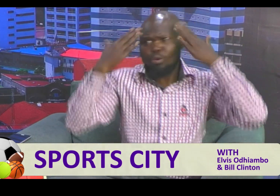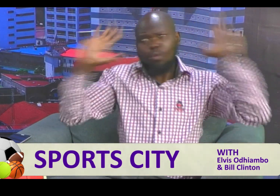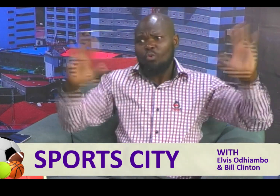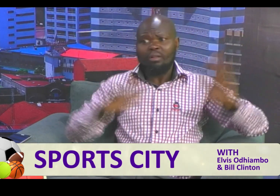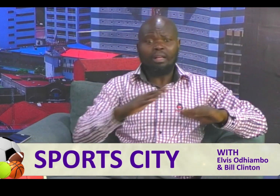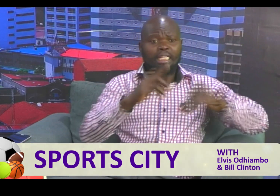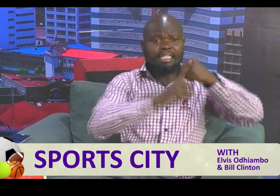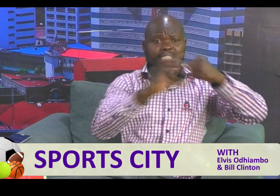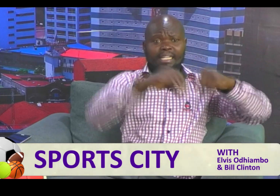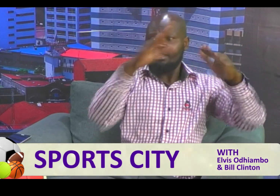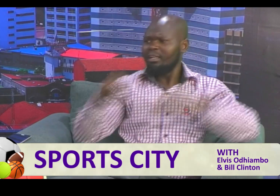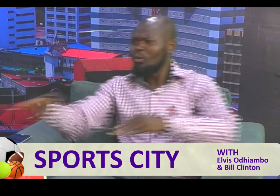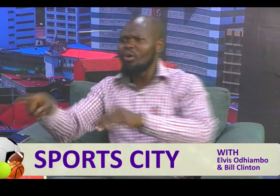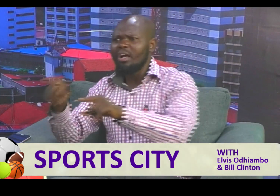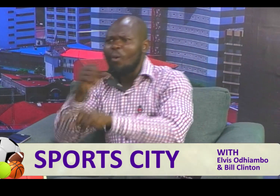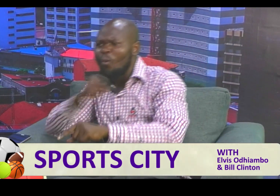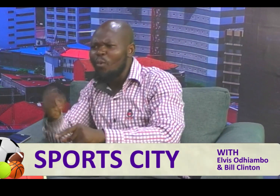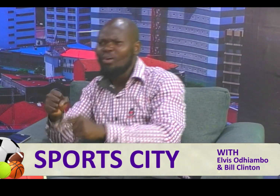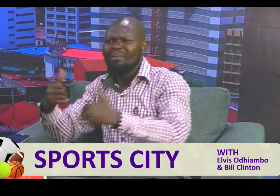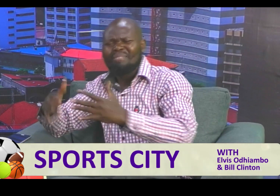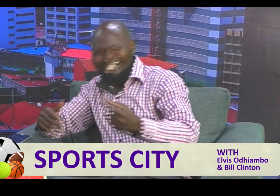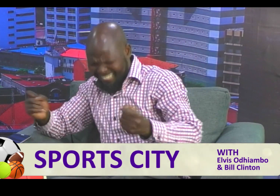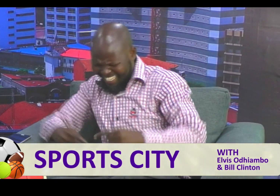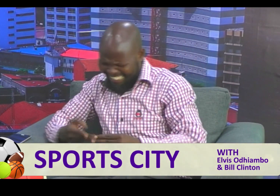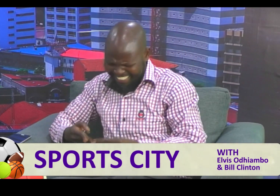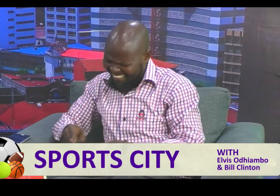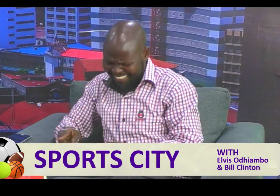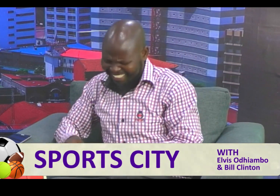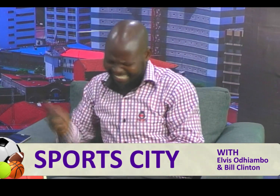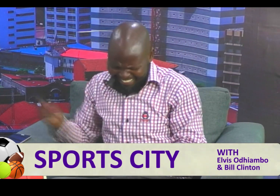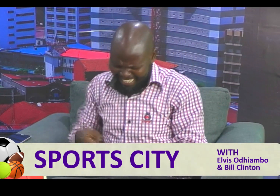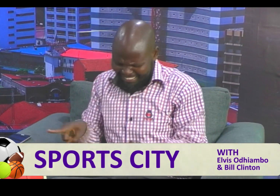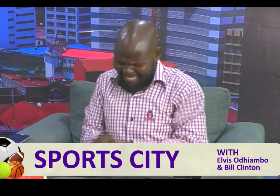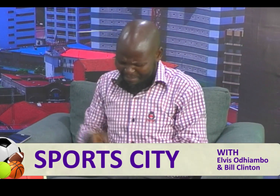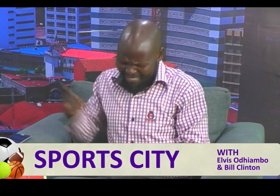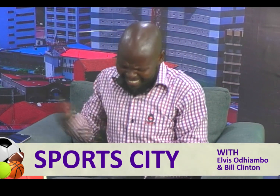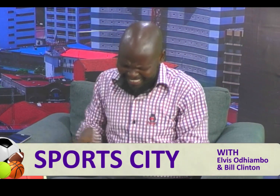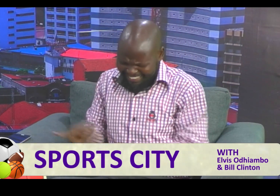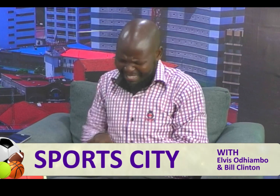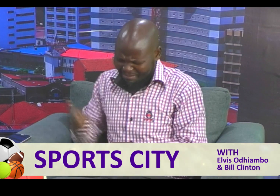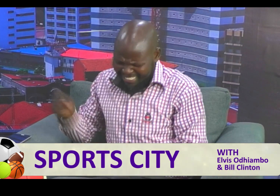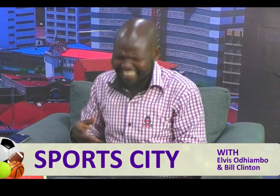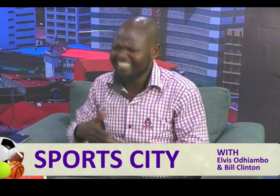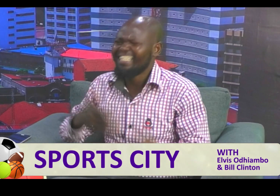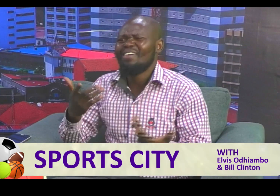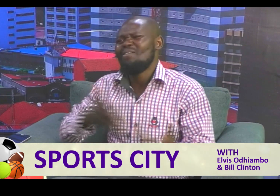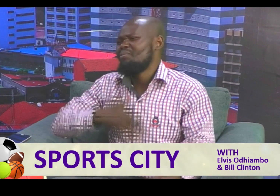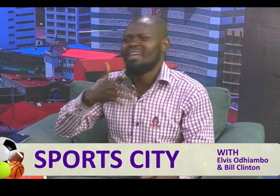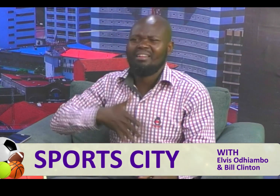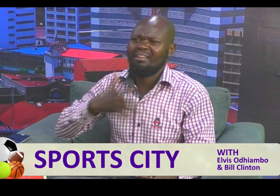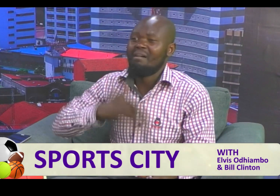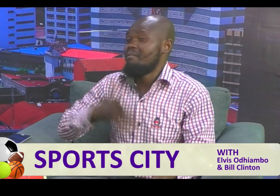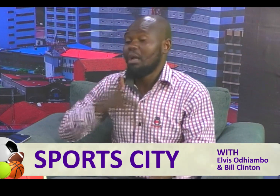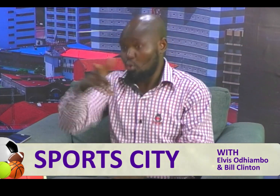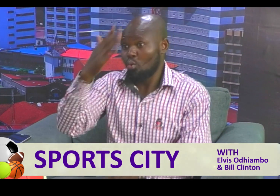each player they want around 35. So the age group of players, they're also old. But